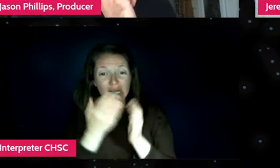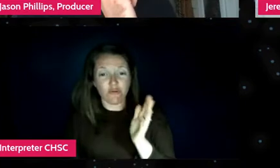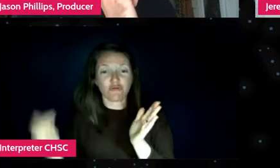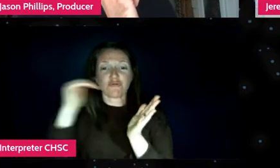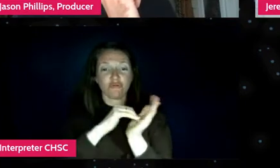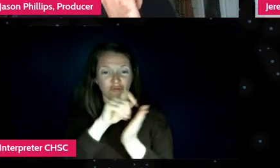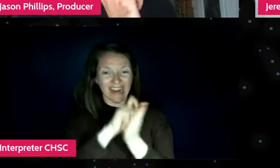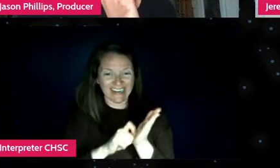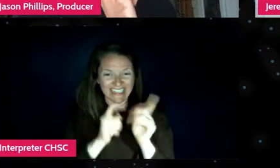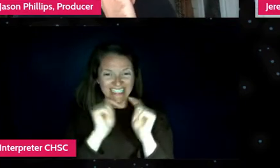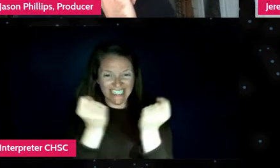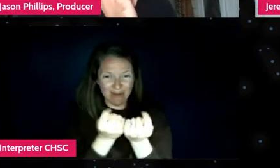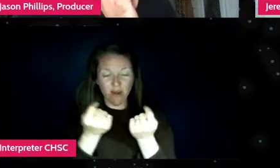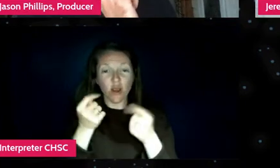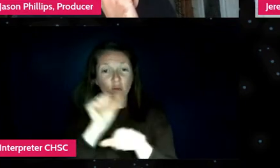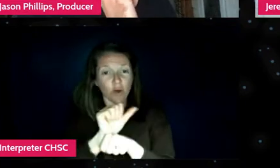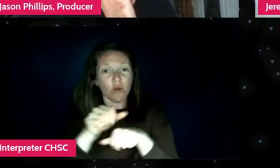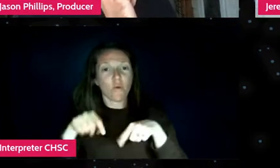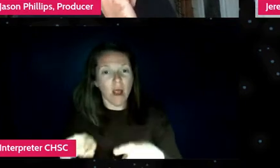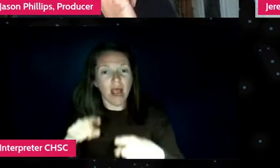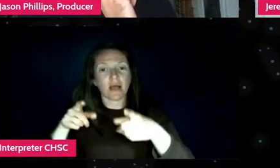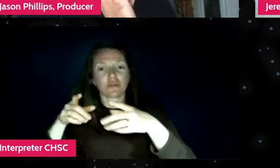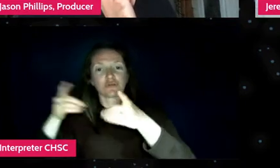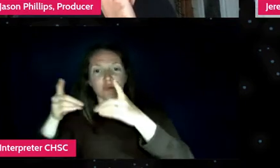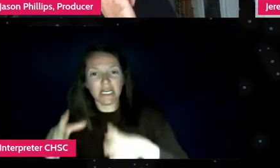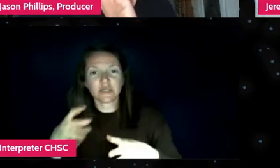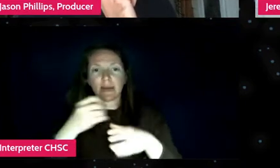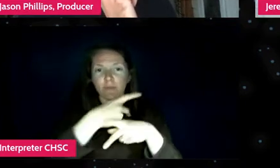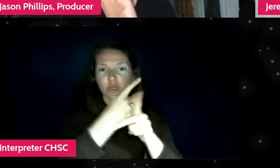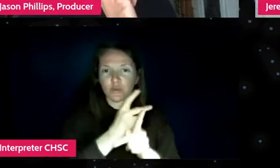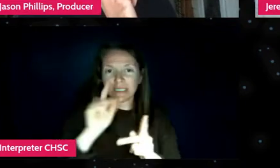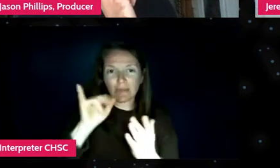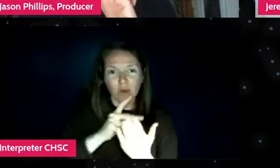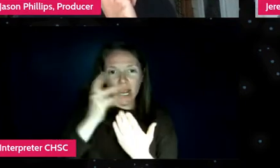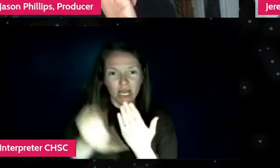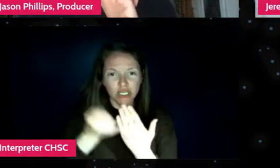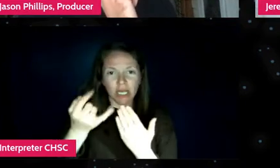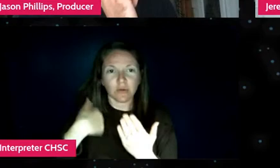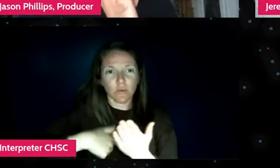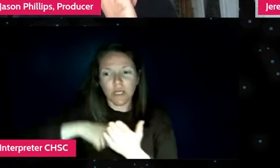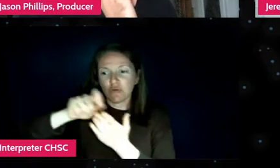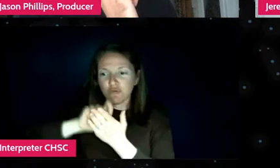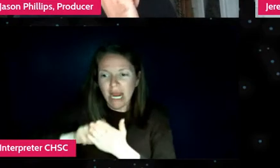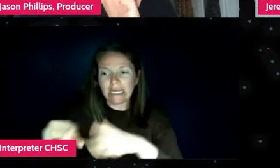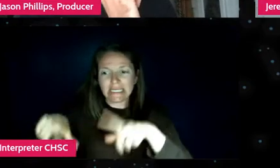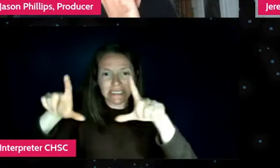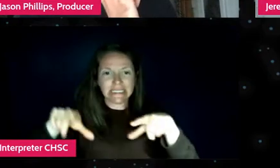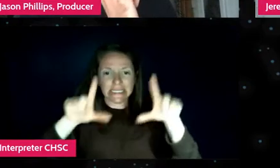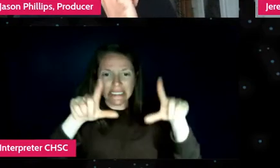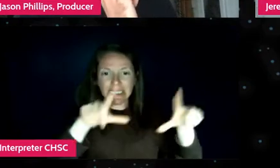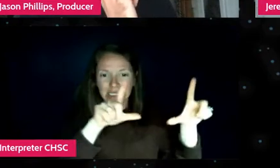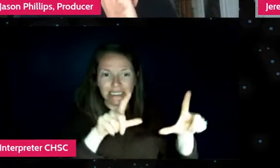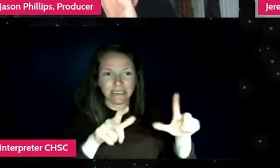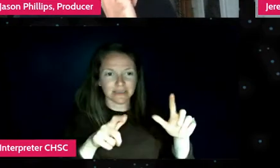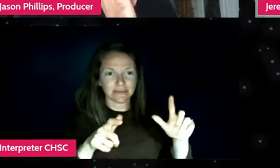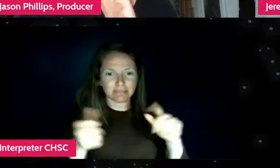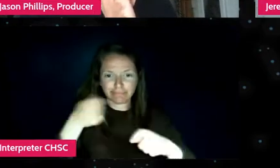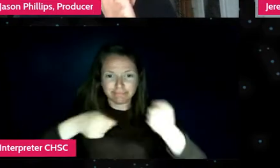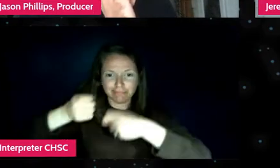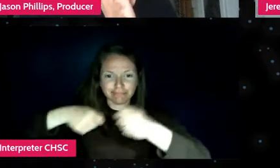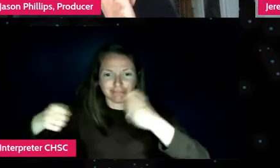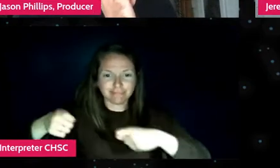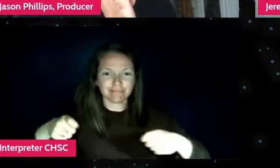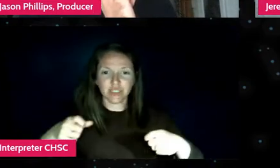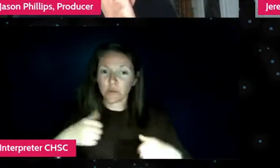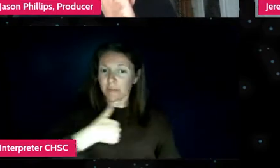we were directing and producing the project, we were rewriting scenes so that they could go. So